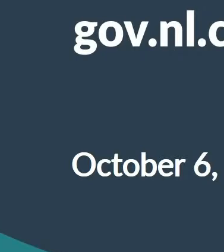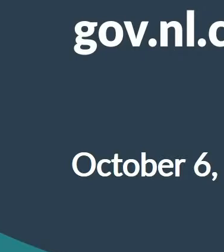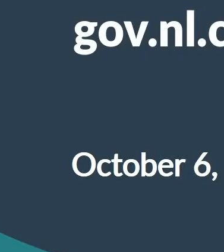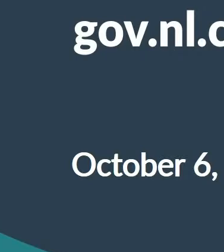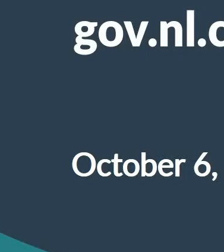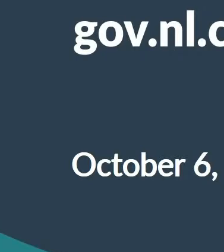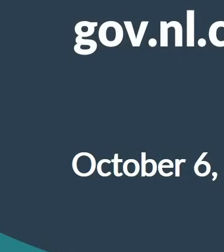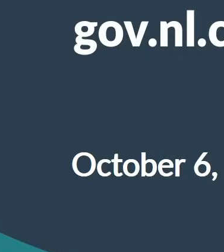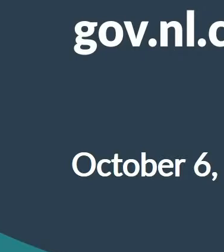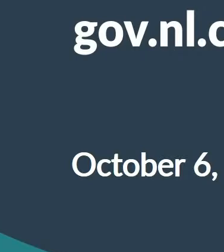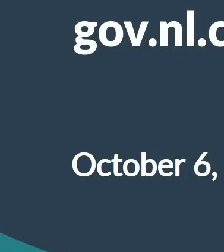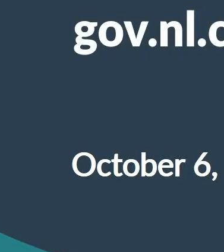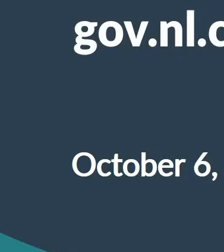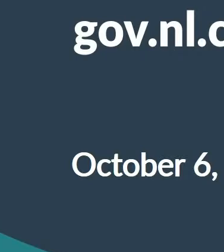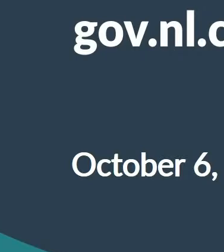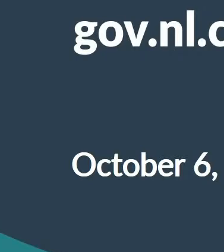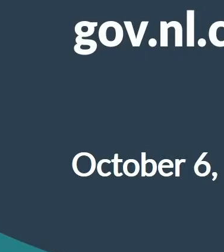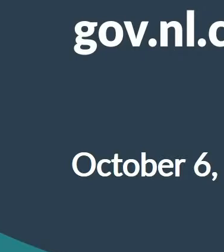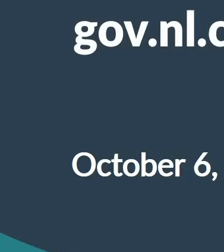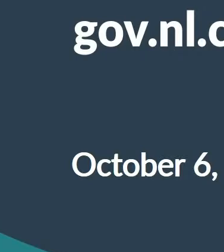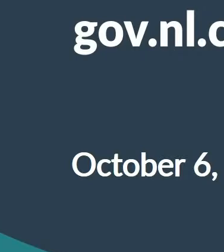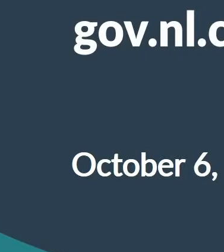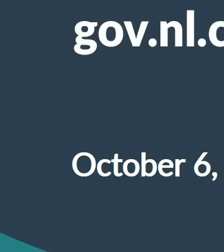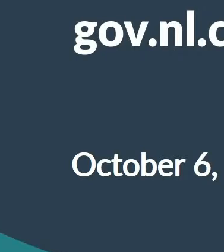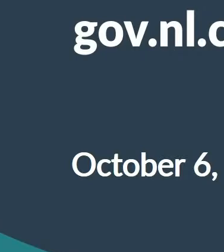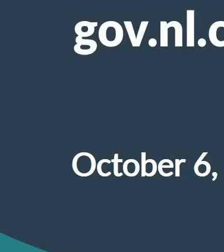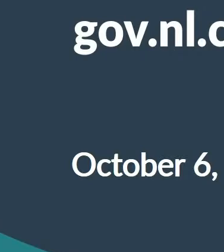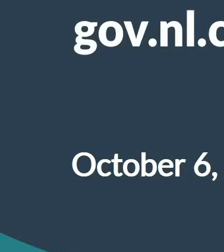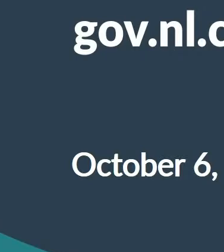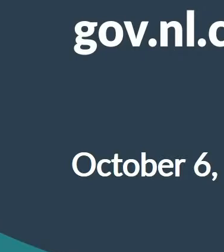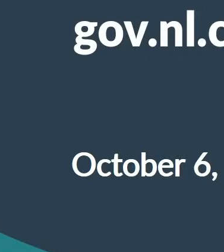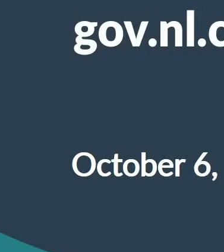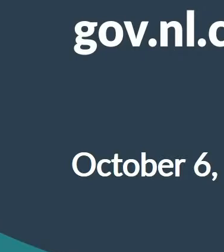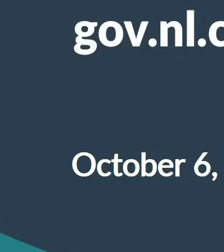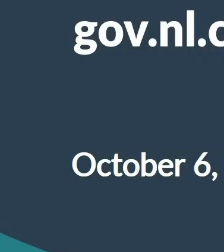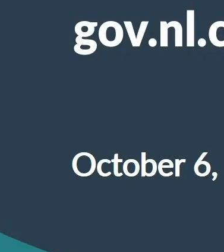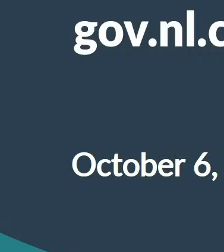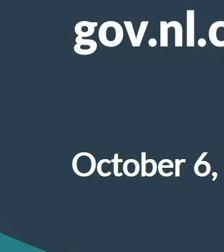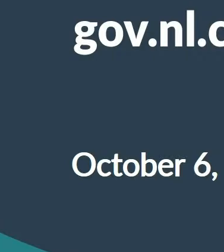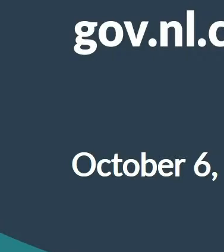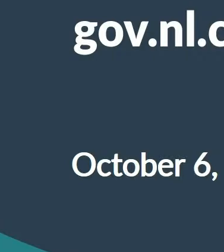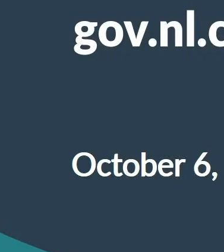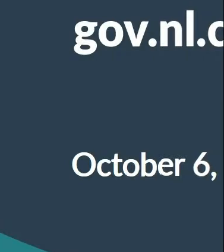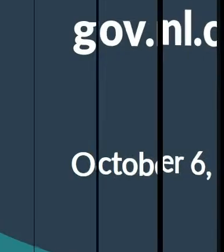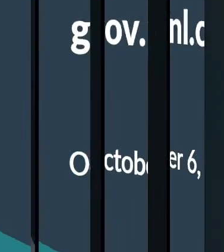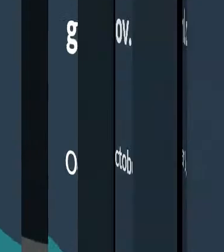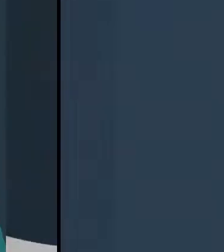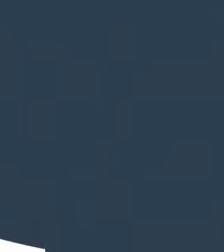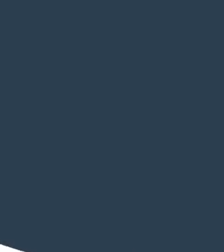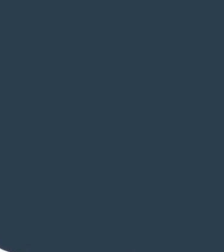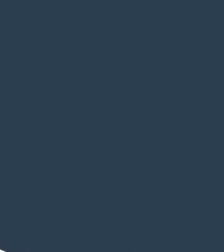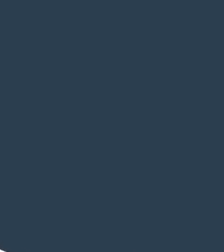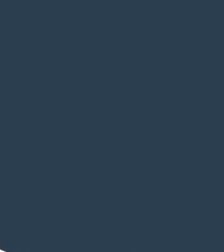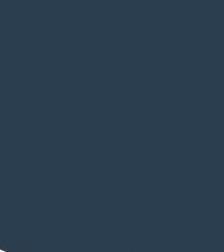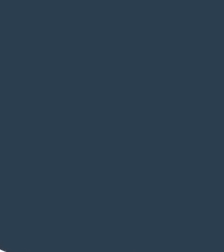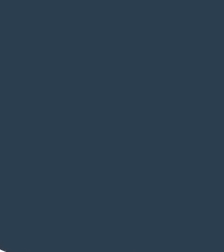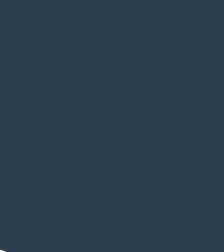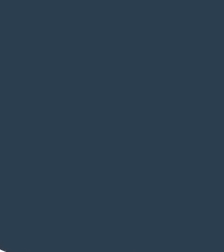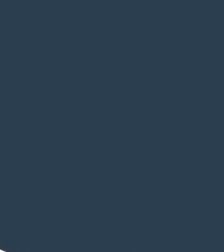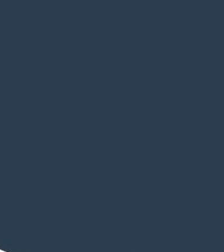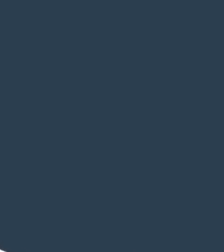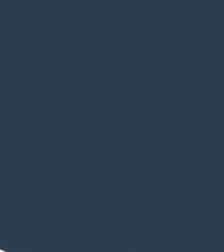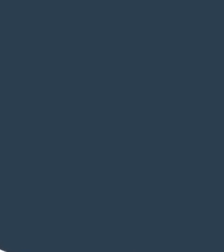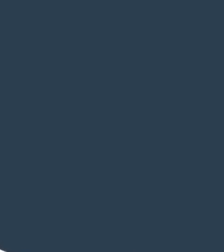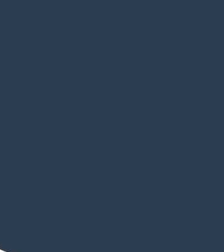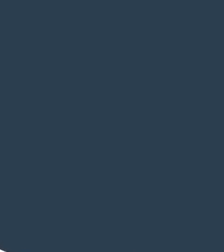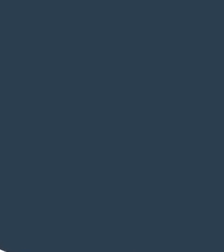with the Department of Health and Community Services, and I will be the moderator for the question and answer session. Joining today is the Honourable John Hagee, Minister